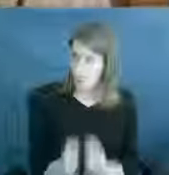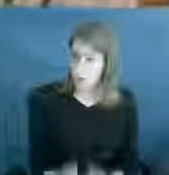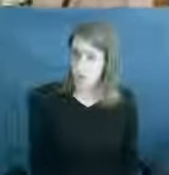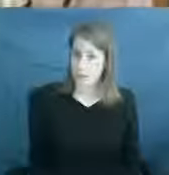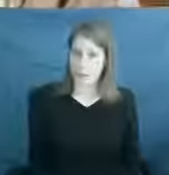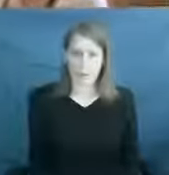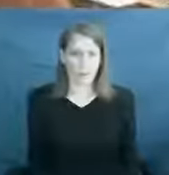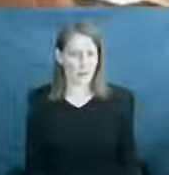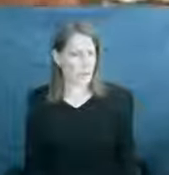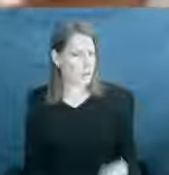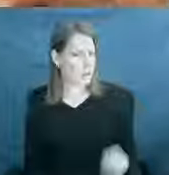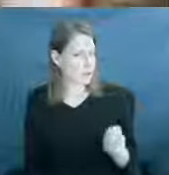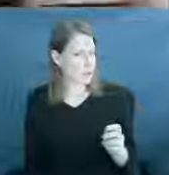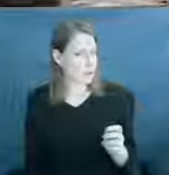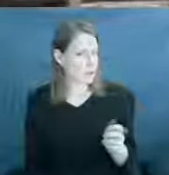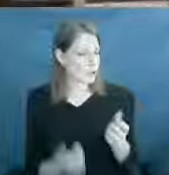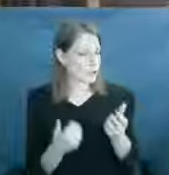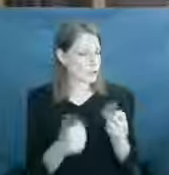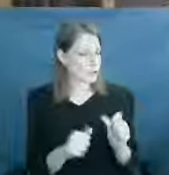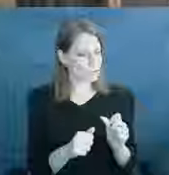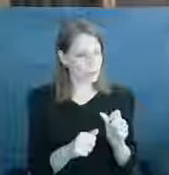the other side of the ears.